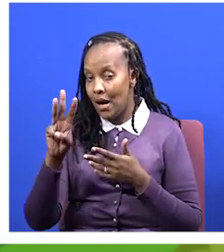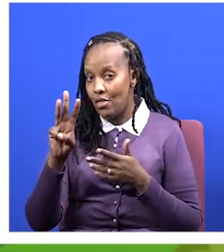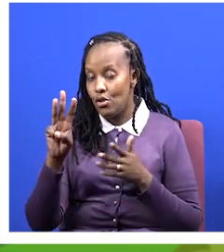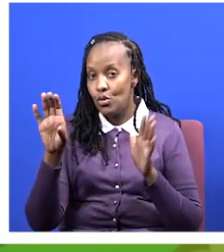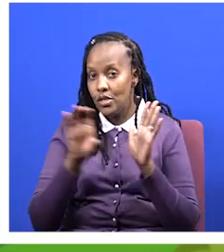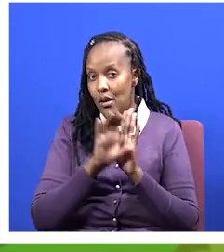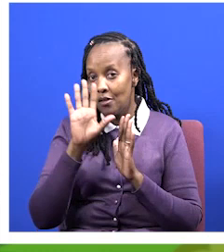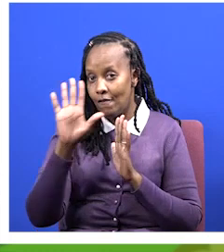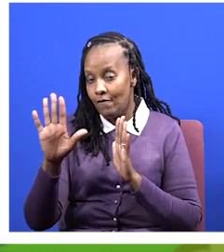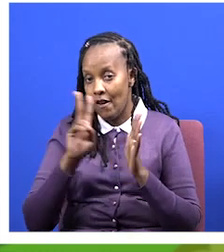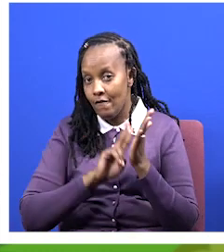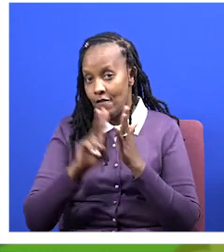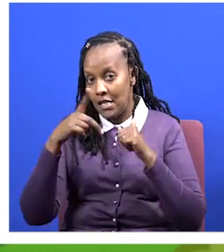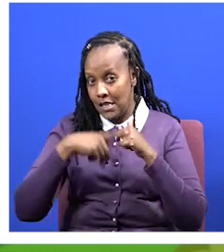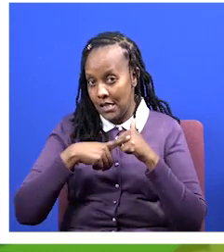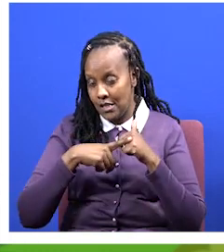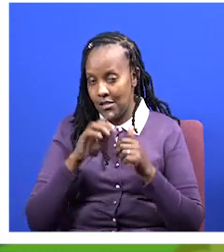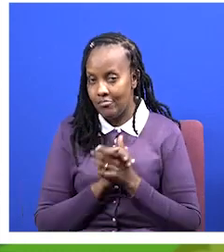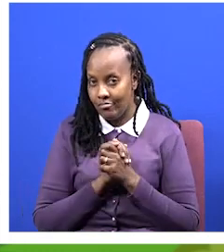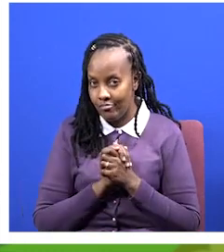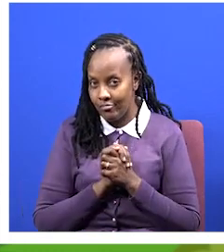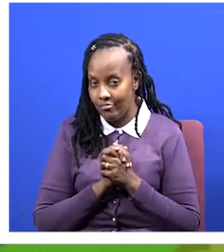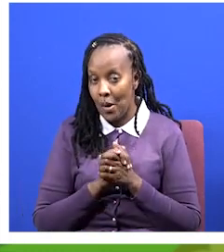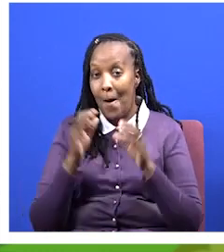verse 6. It says,